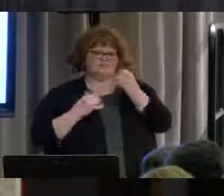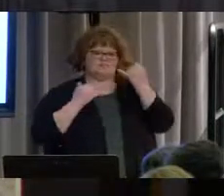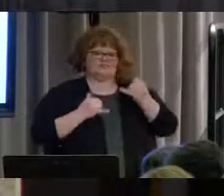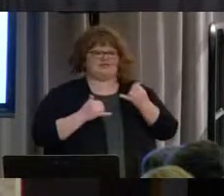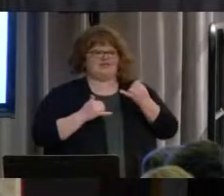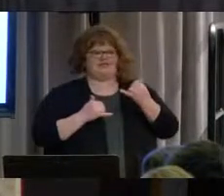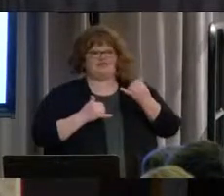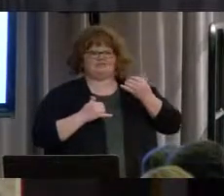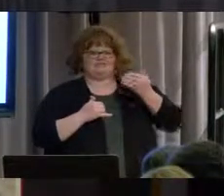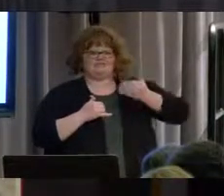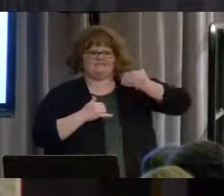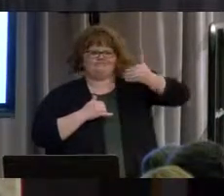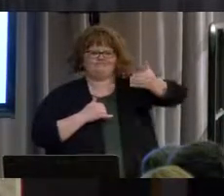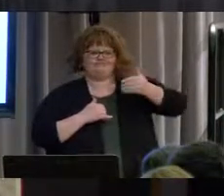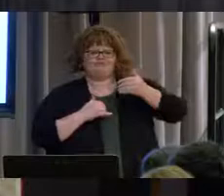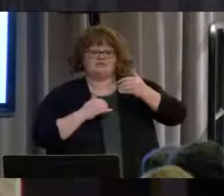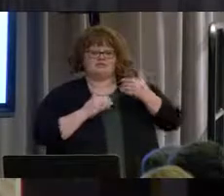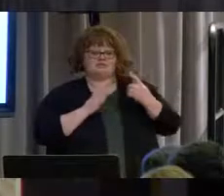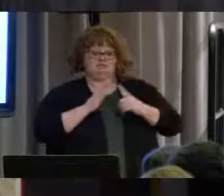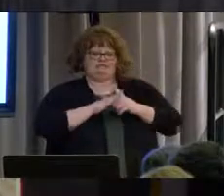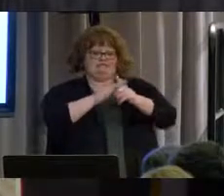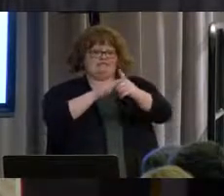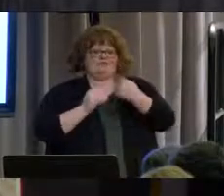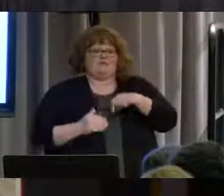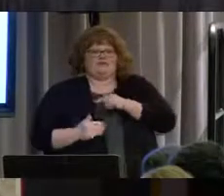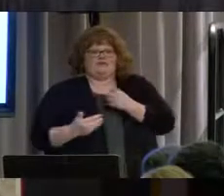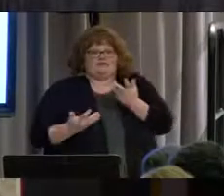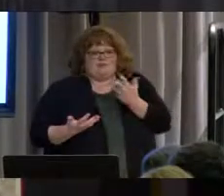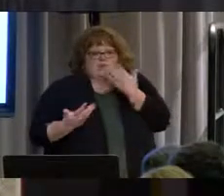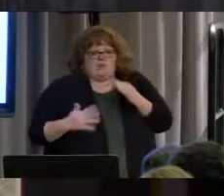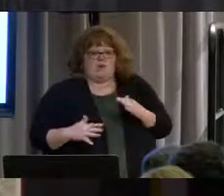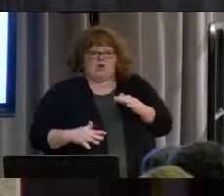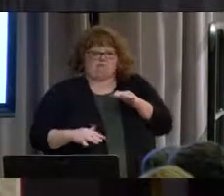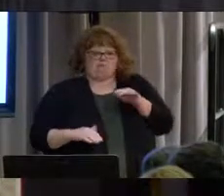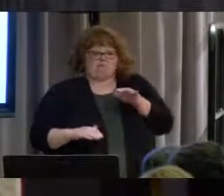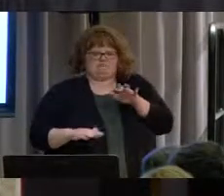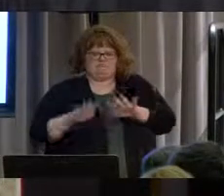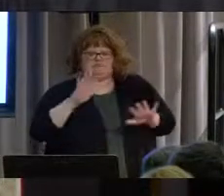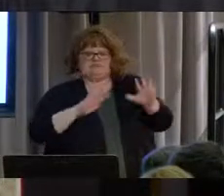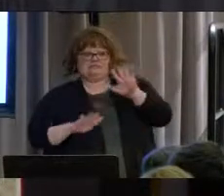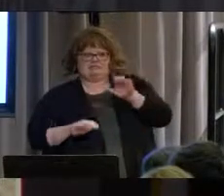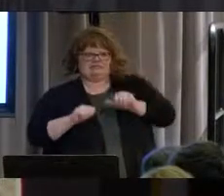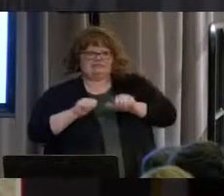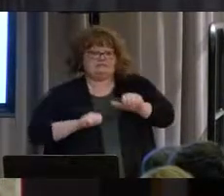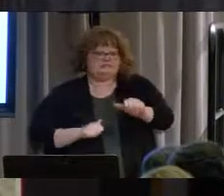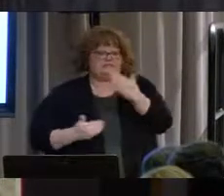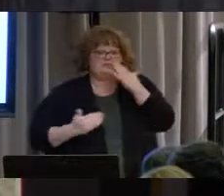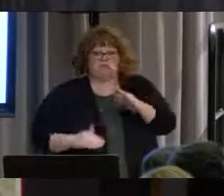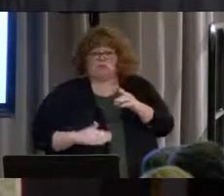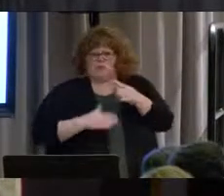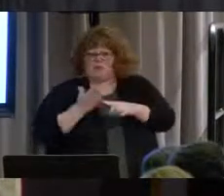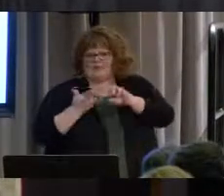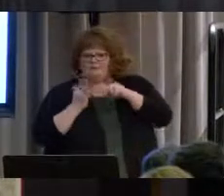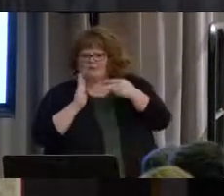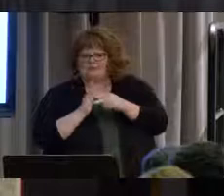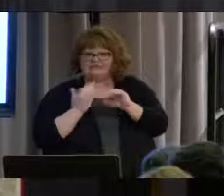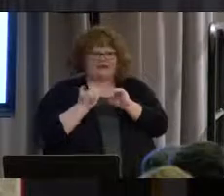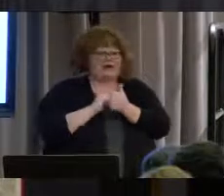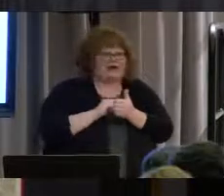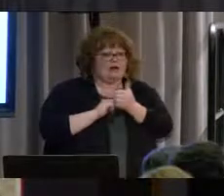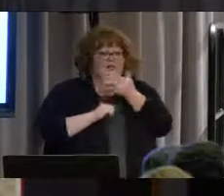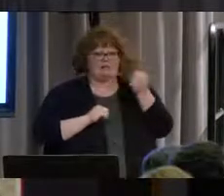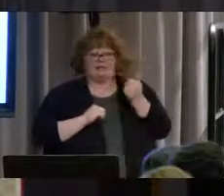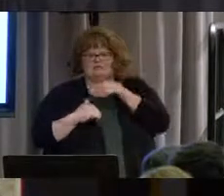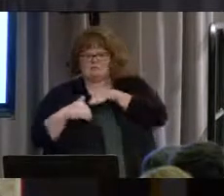spasmodically. We're not really sure what we're talking about or why we should be talking about it or what we mean by it.